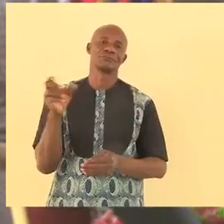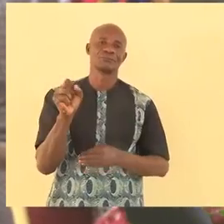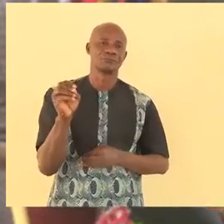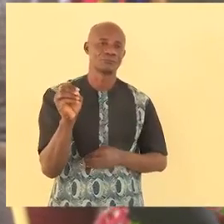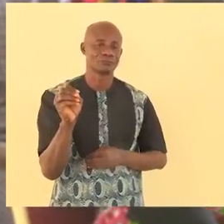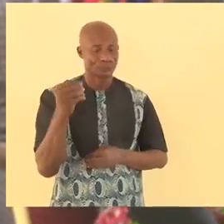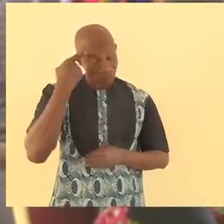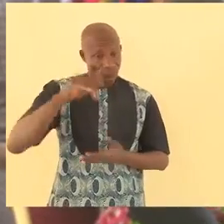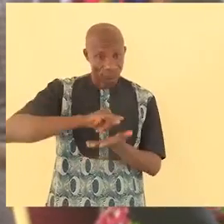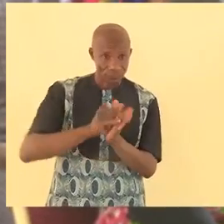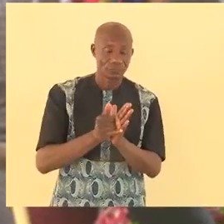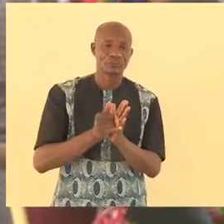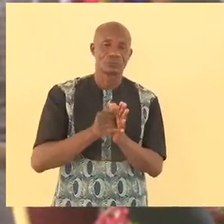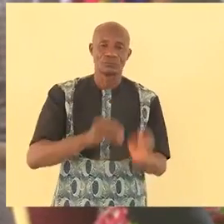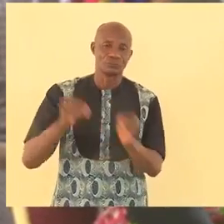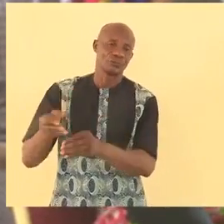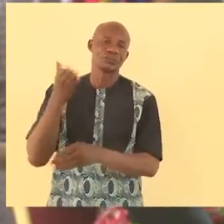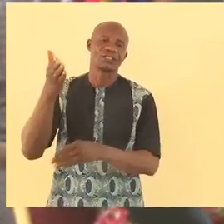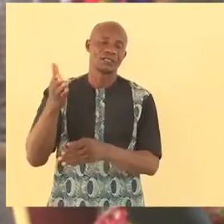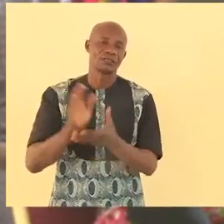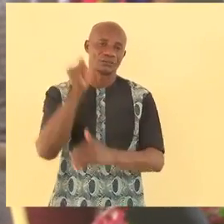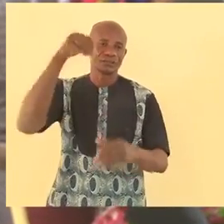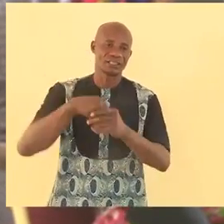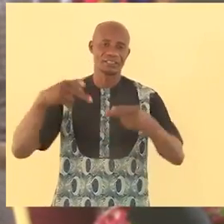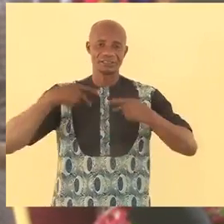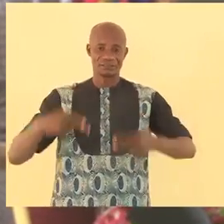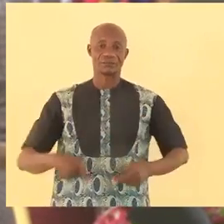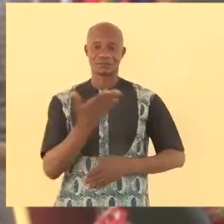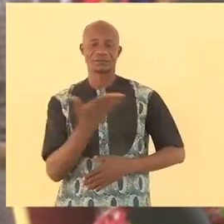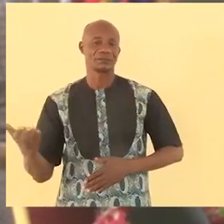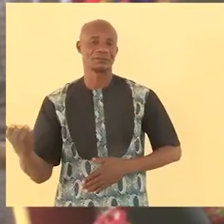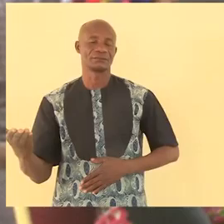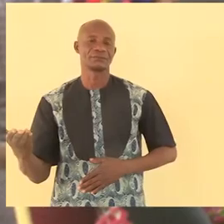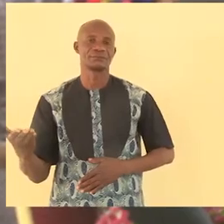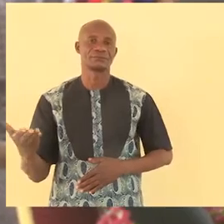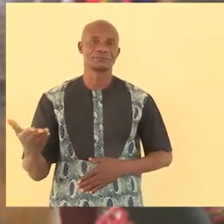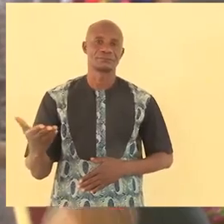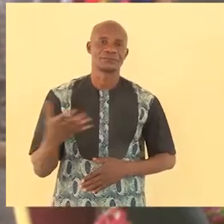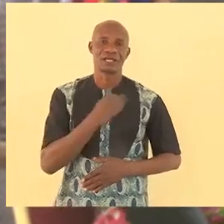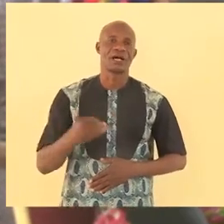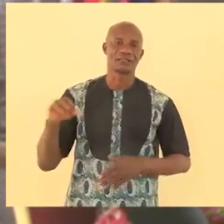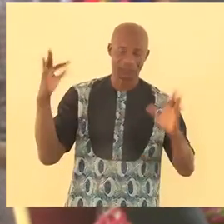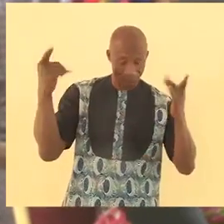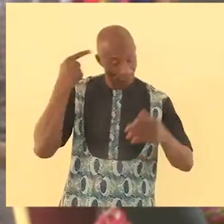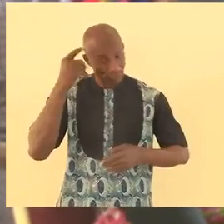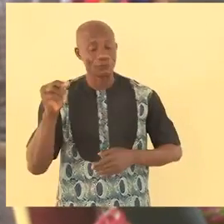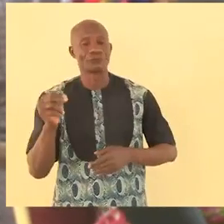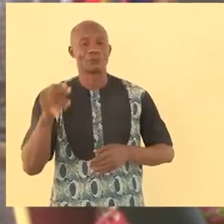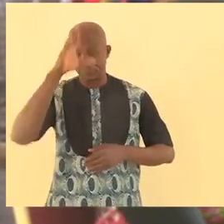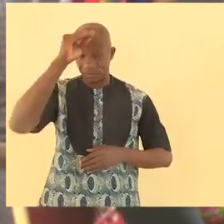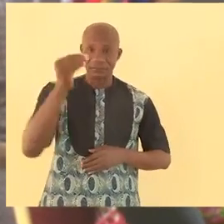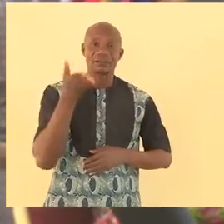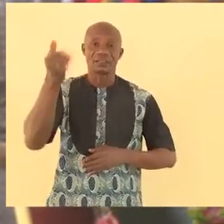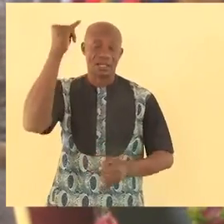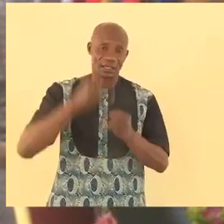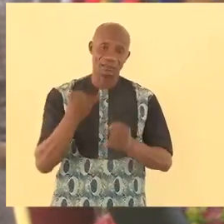you. So for those who have placed their trust in physical things, in material things, in the applaud of men, their